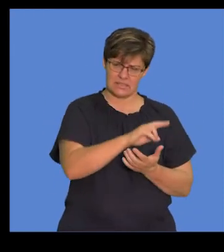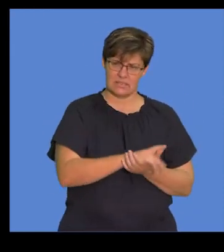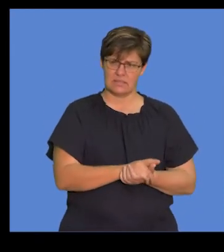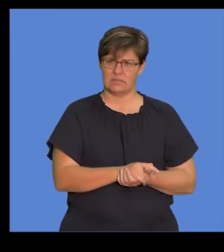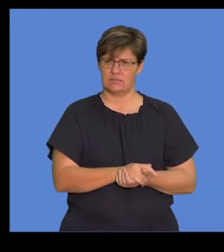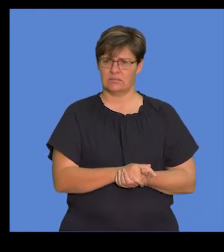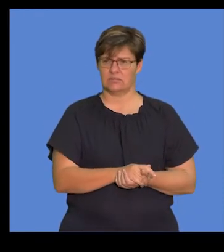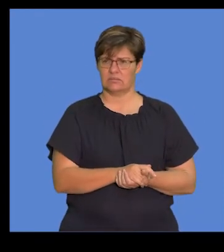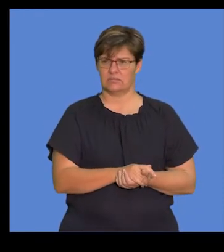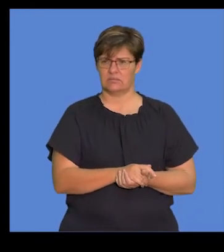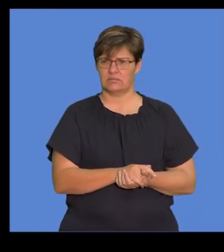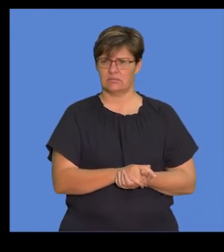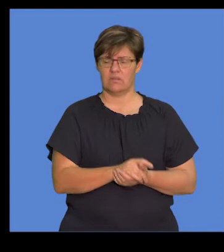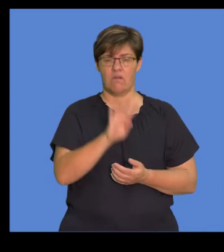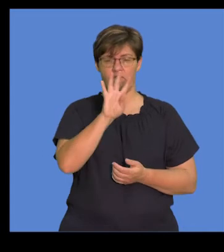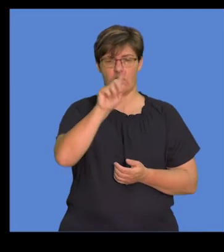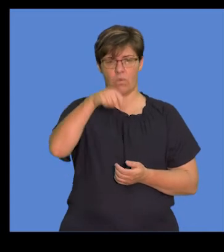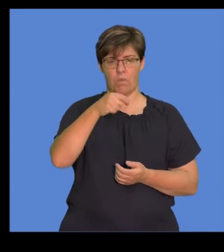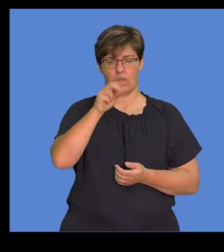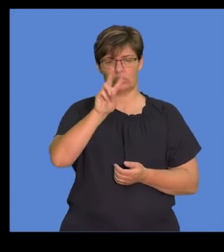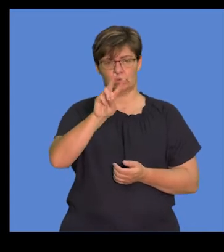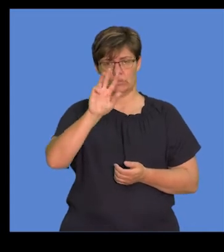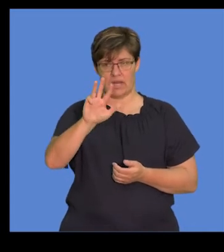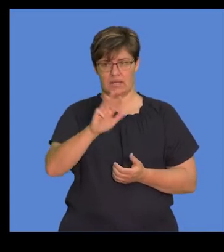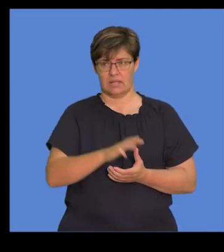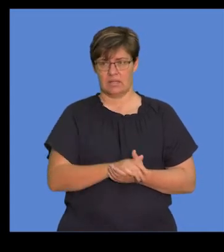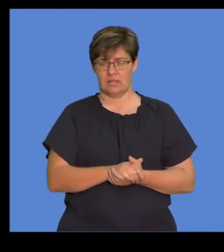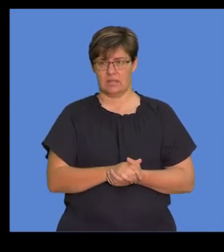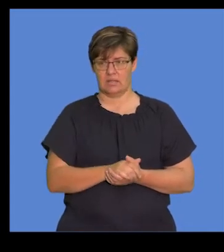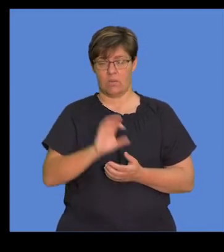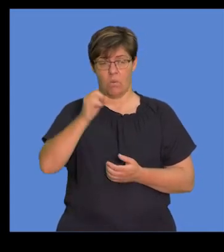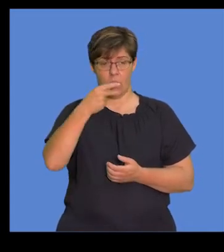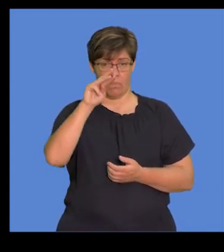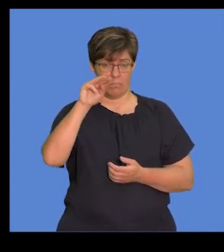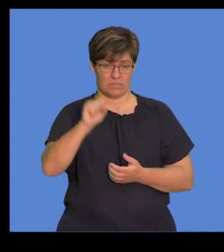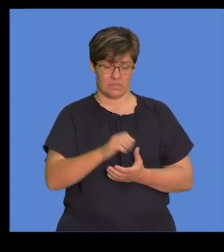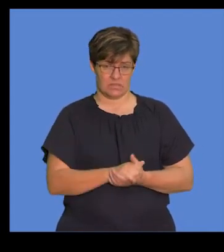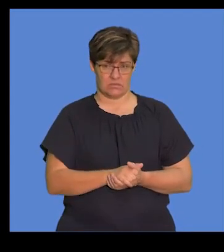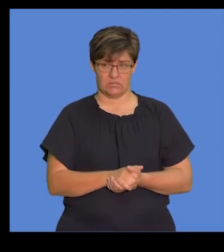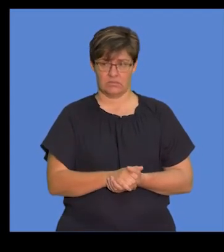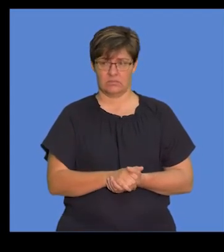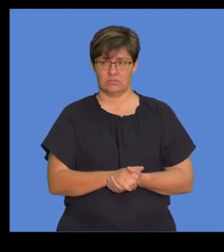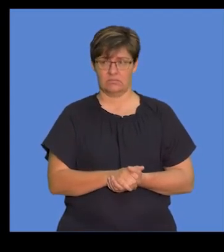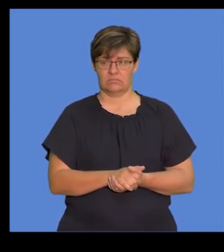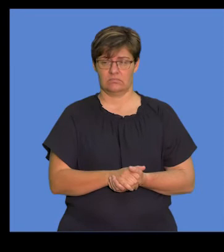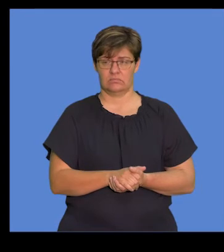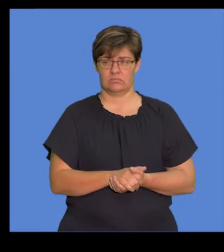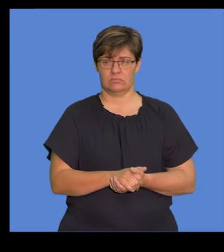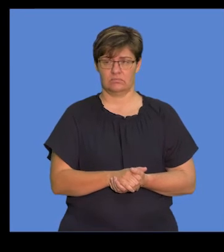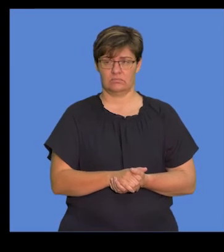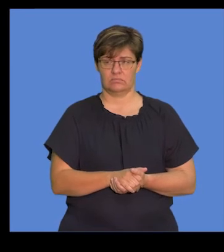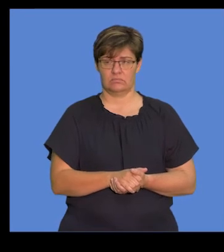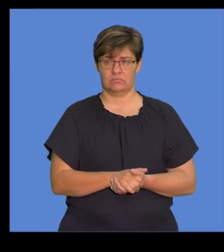quickly verify that value. For our R parallel, we get 4,29 ohms, okay? 4,29